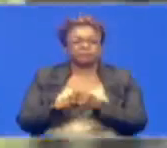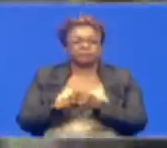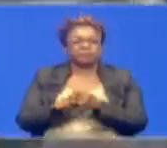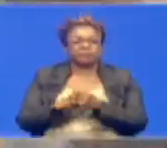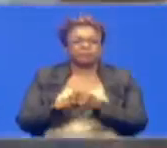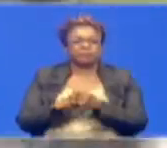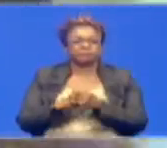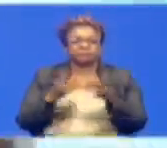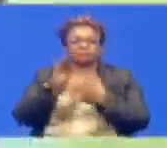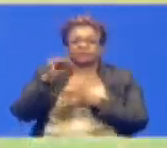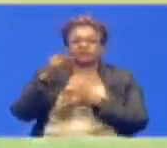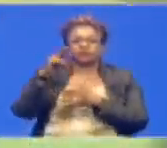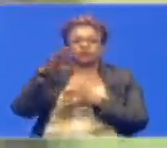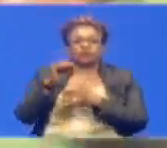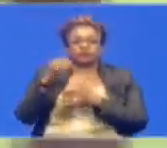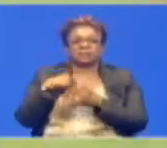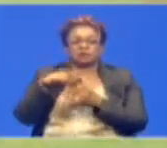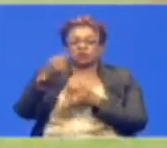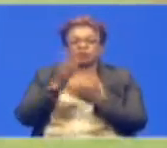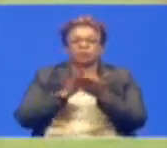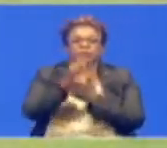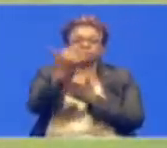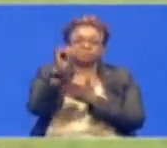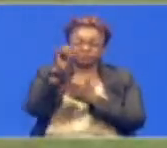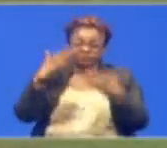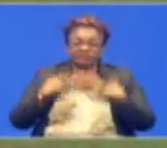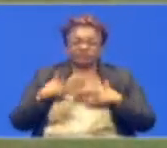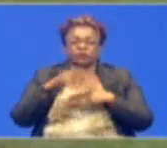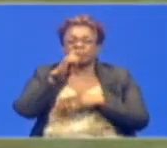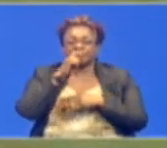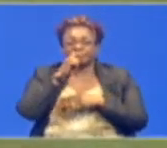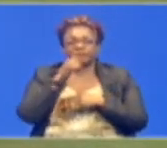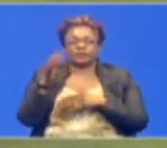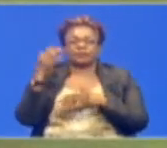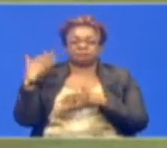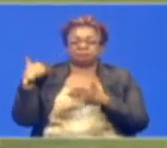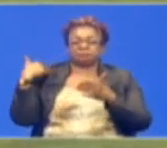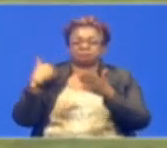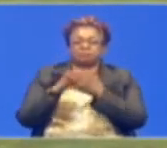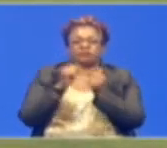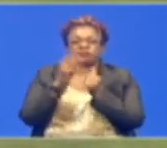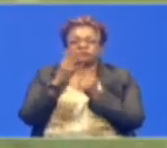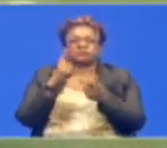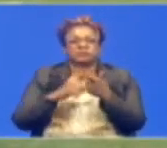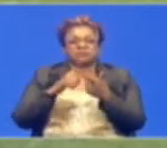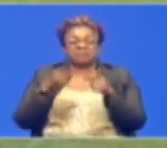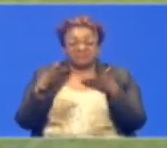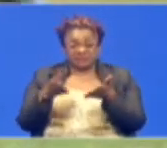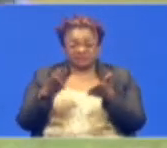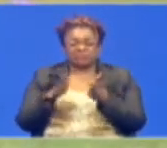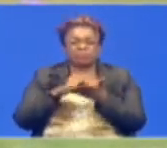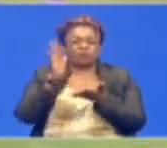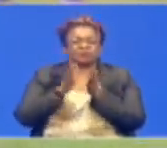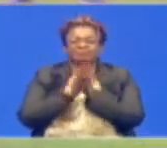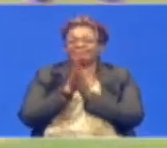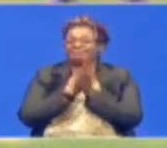Gilbert Cheriot has been going through the intensely physical referee paces for the last 14 years, but this could be the most exciting one